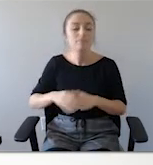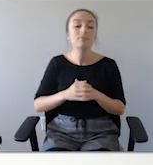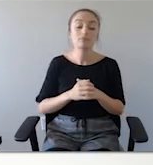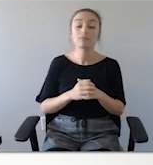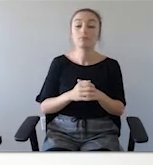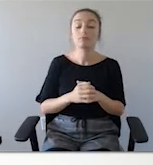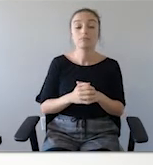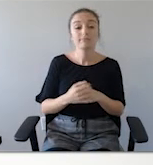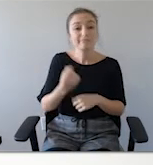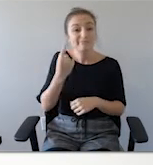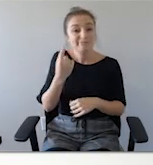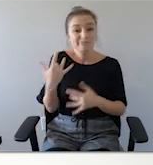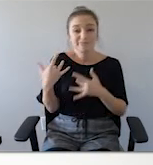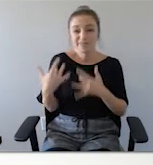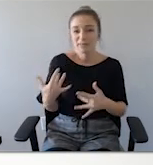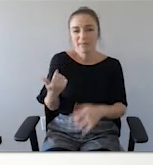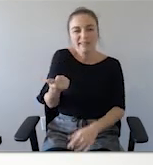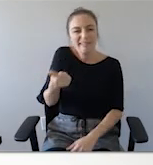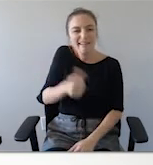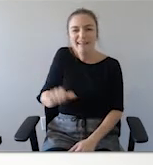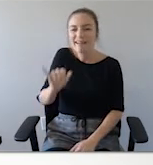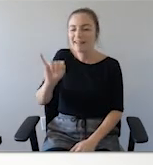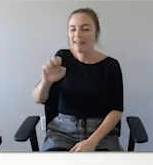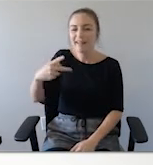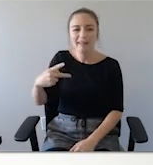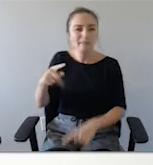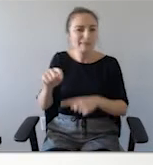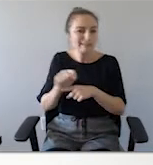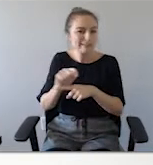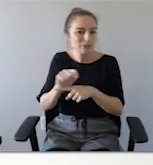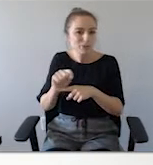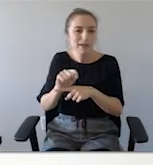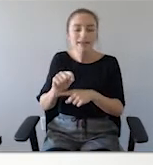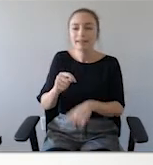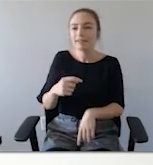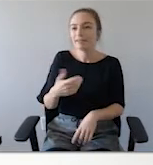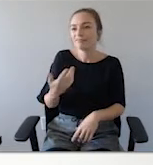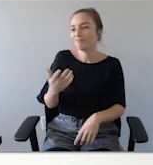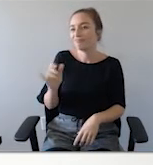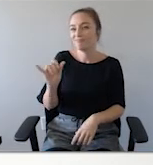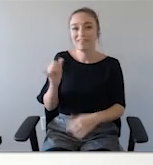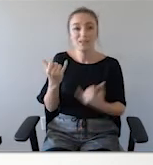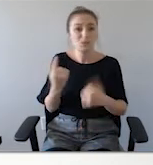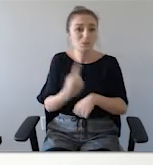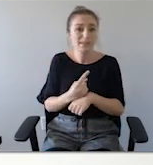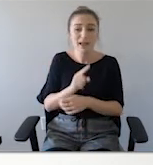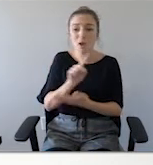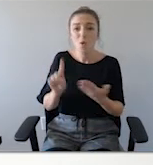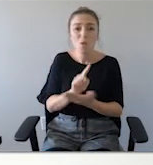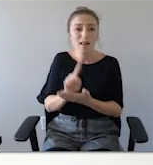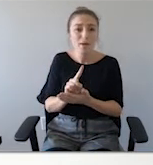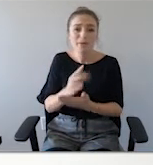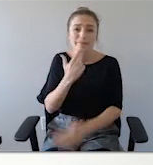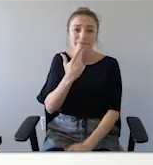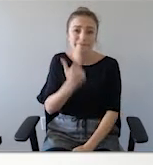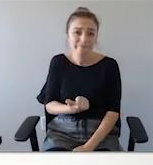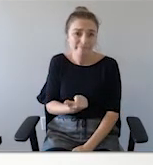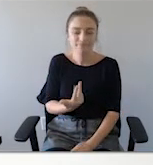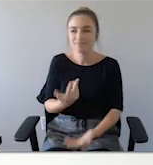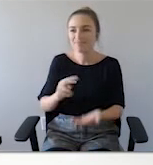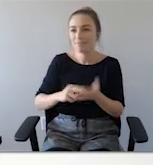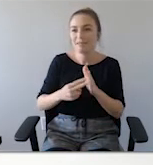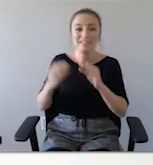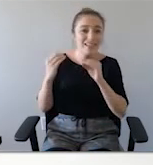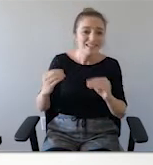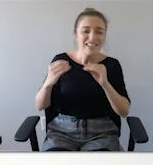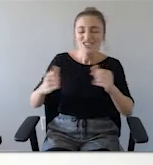go to any IEP training and it is we have an hour today, I can tell you it's not going to be able to really teach you everything